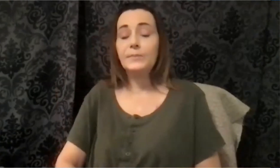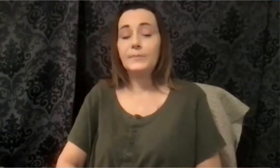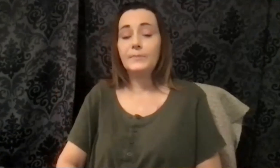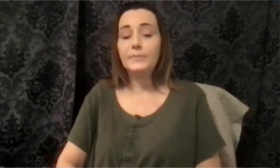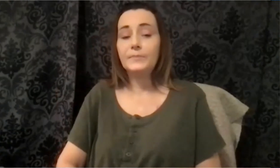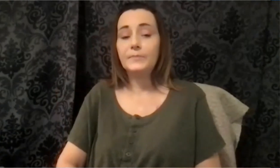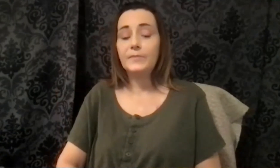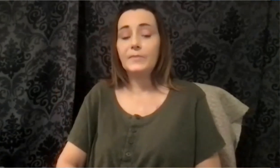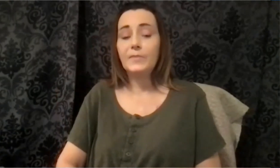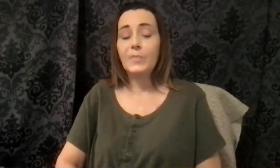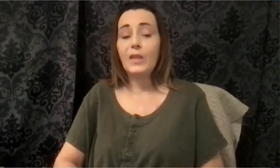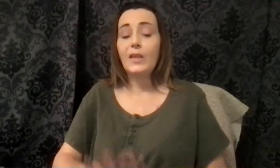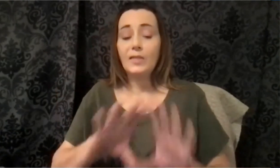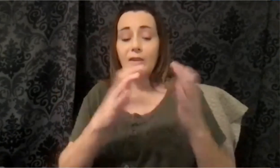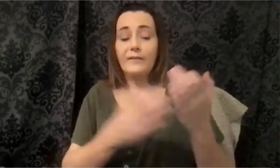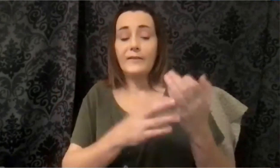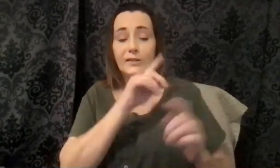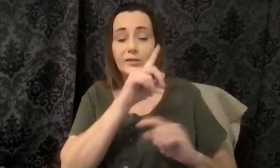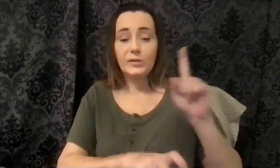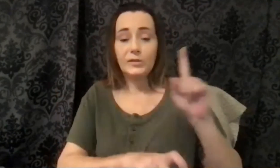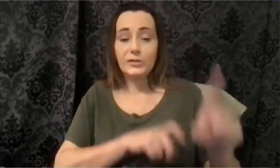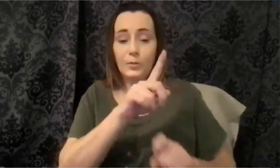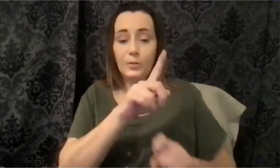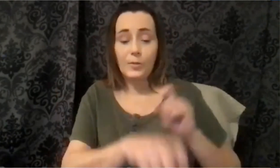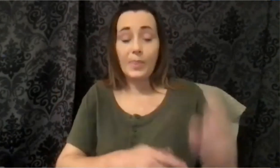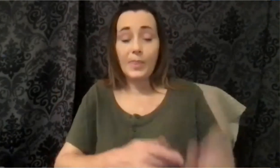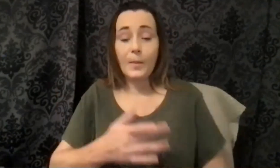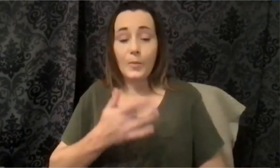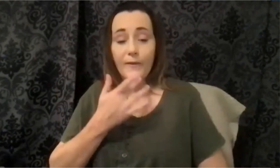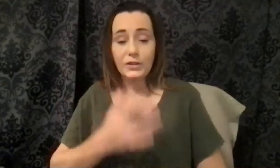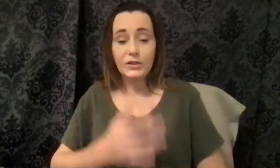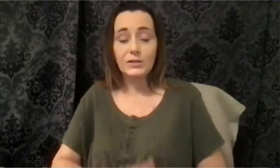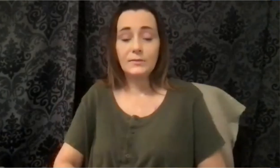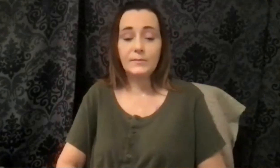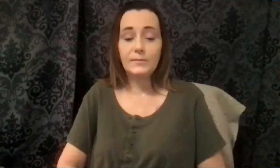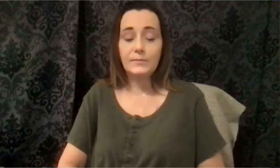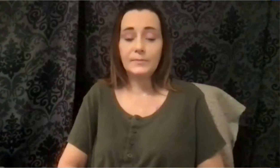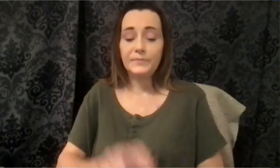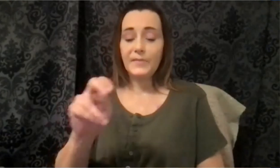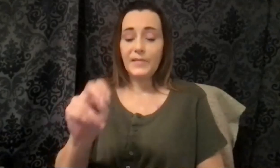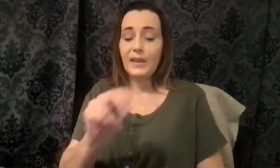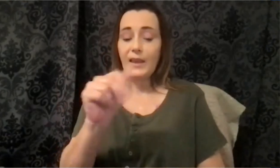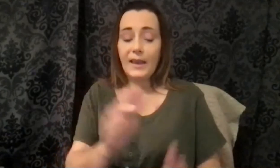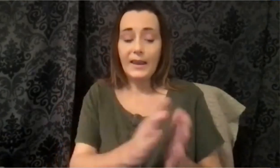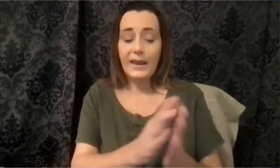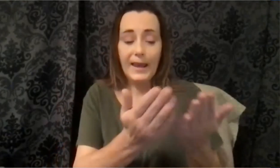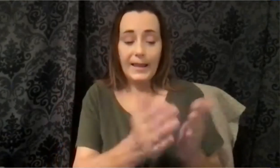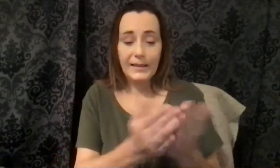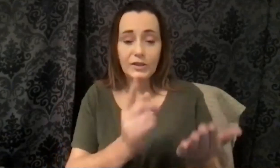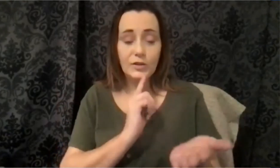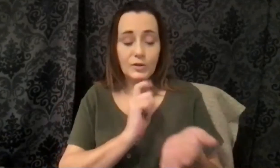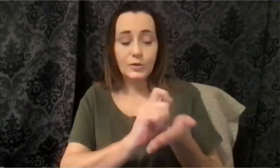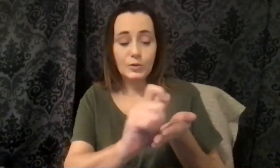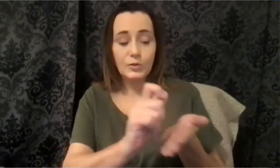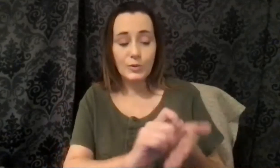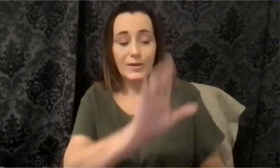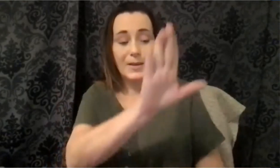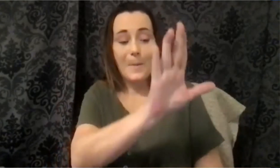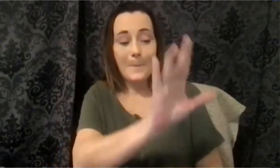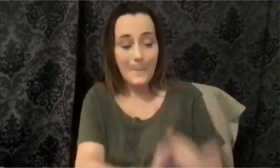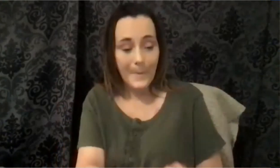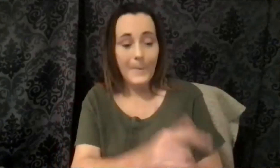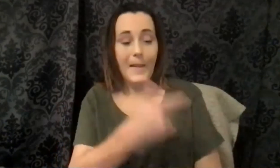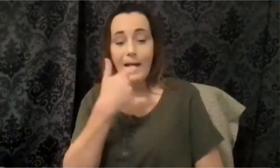surveyed about a preference. All NA literature is written by addicts for